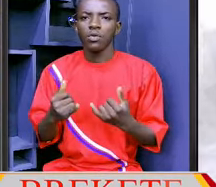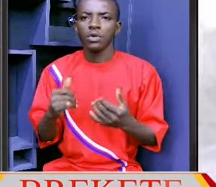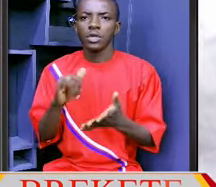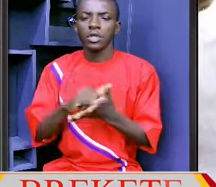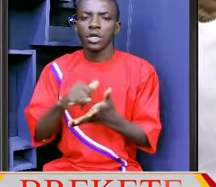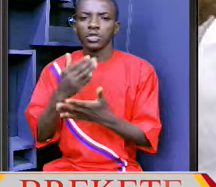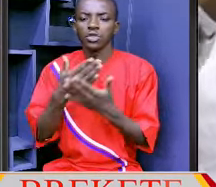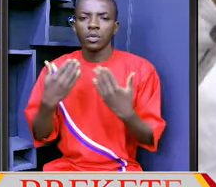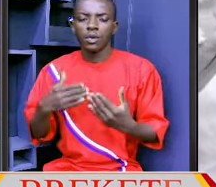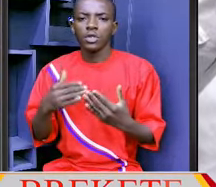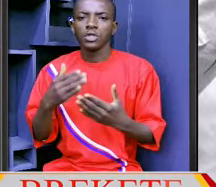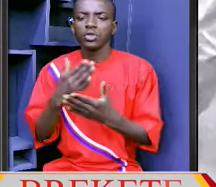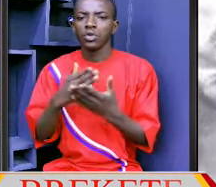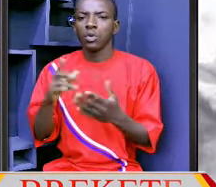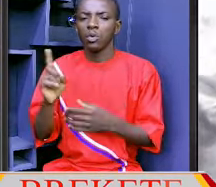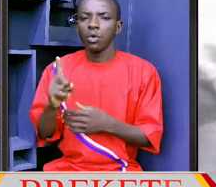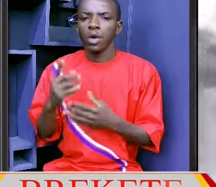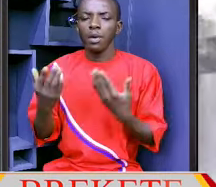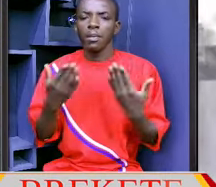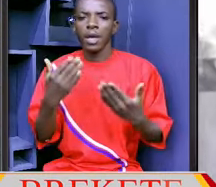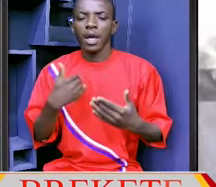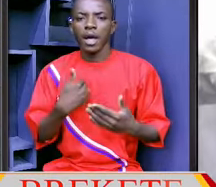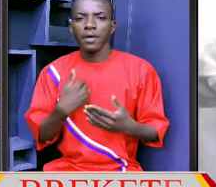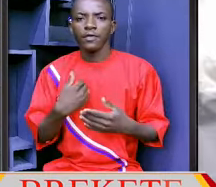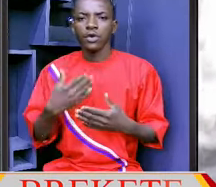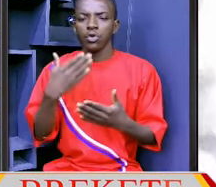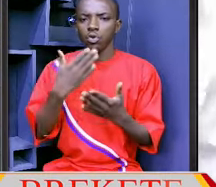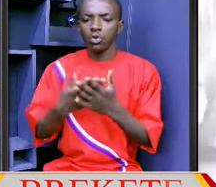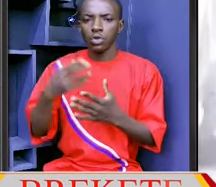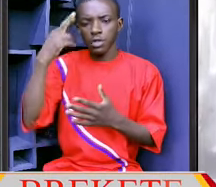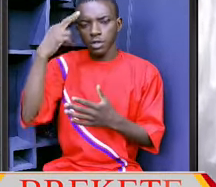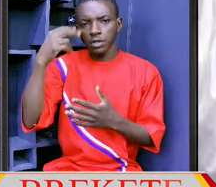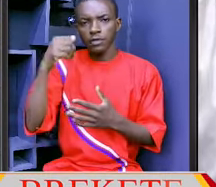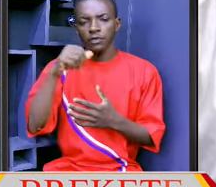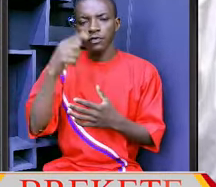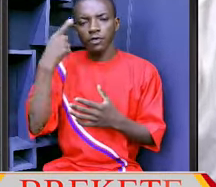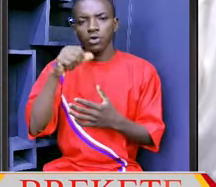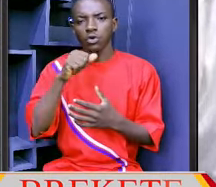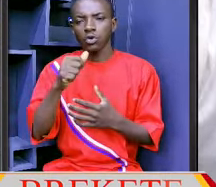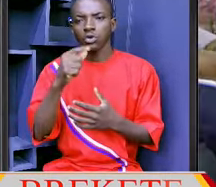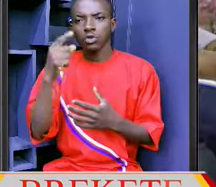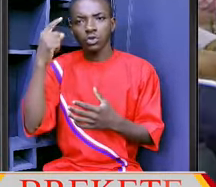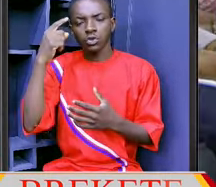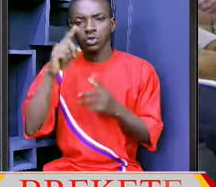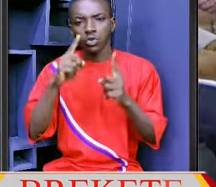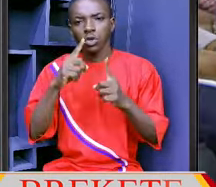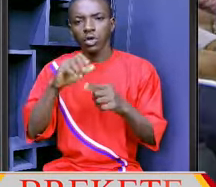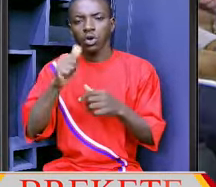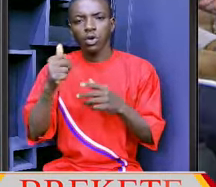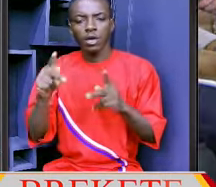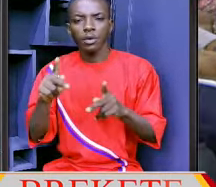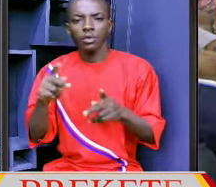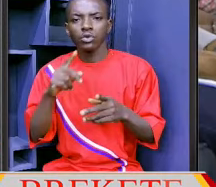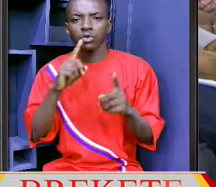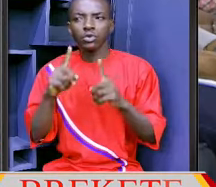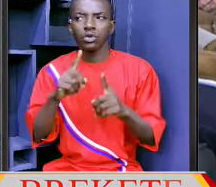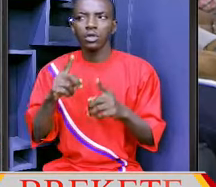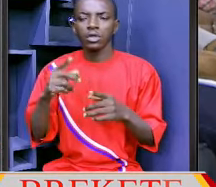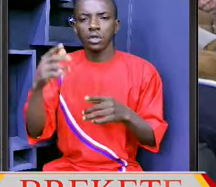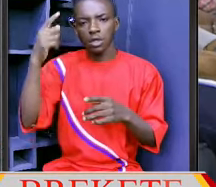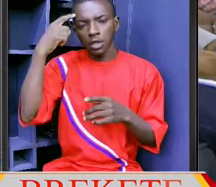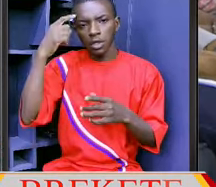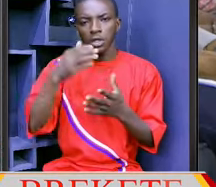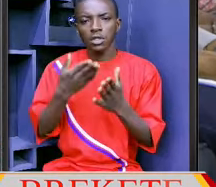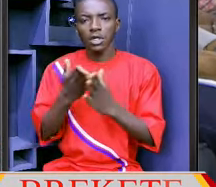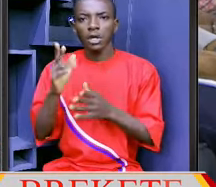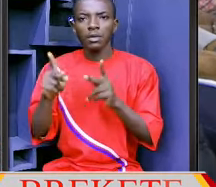that somebody somewhere may have a good reason for not talking. other people talk. They say not